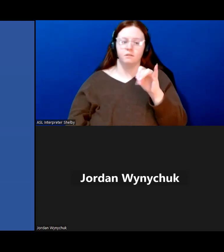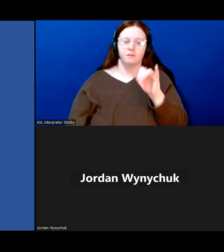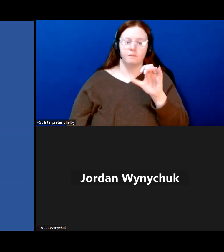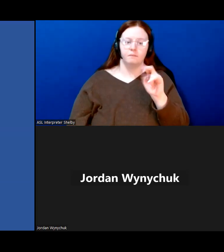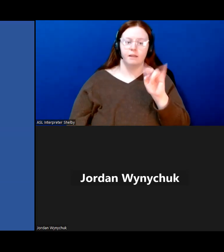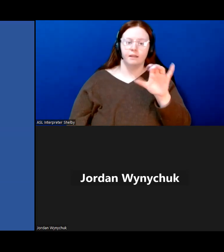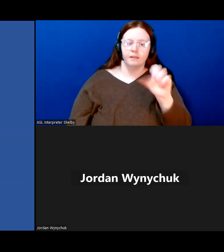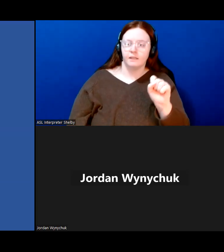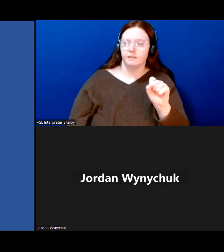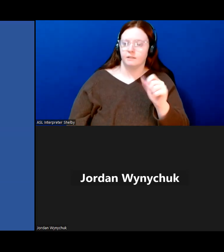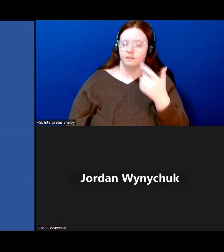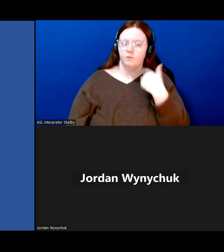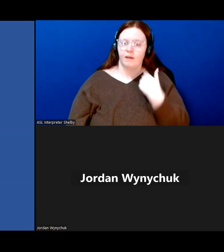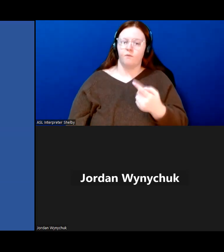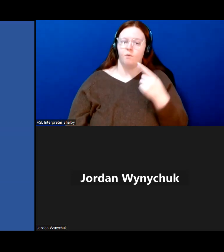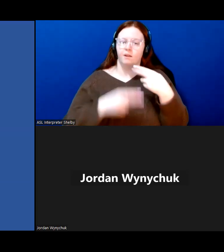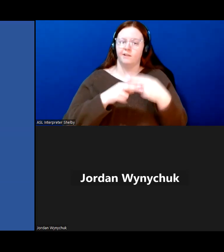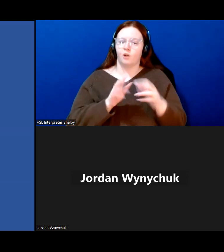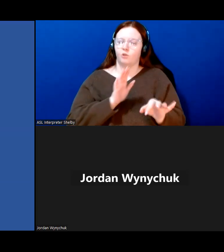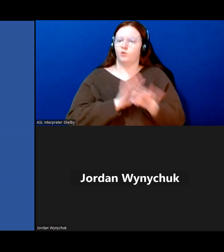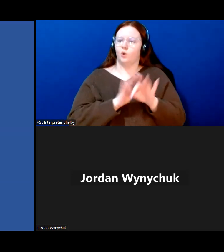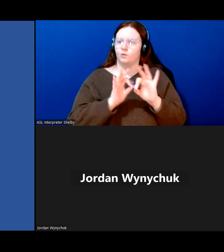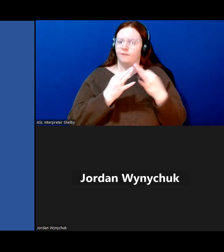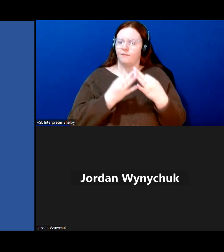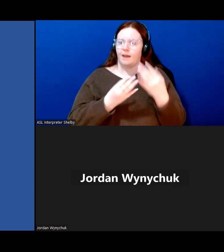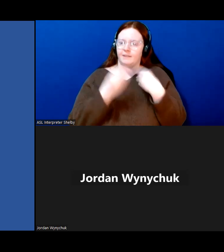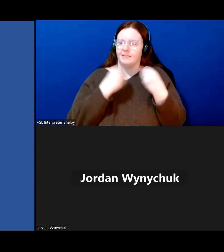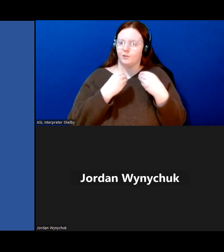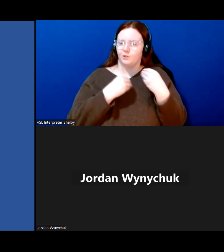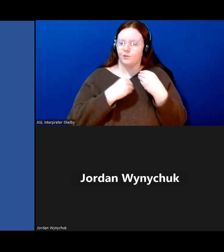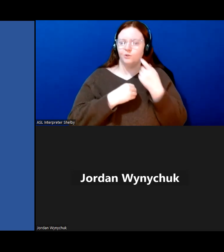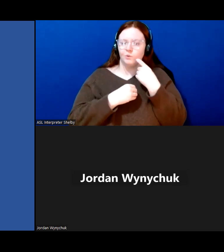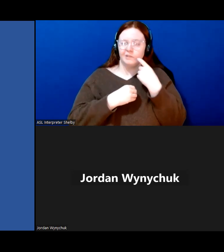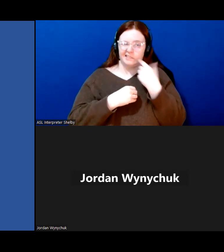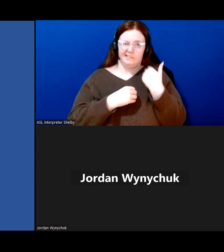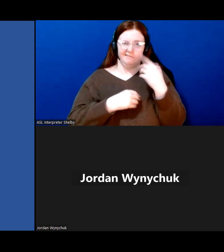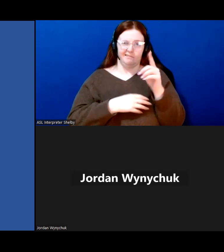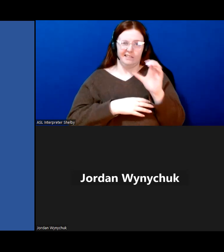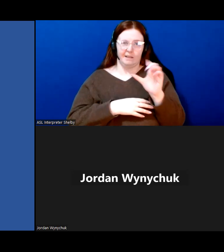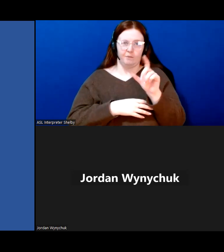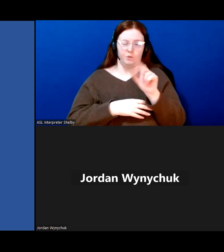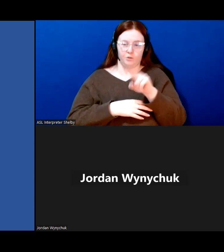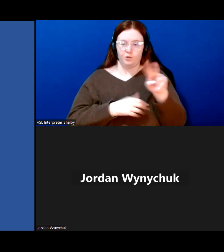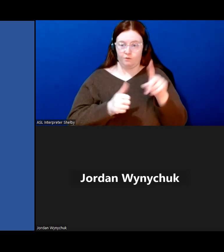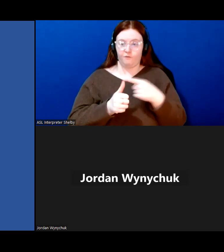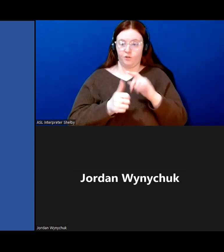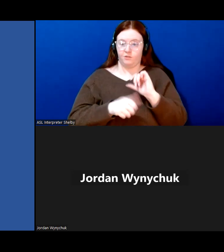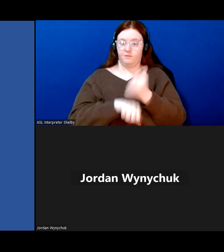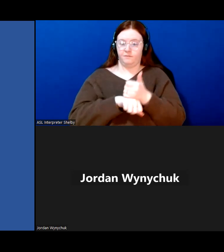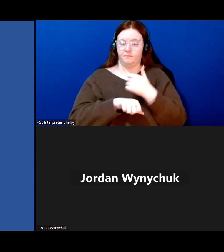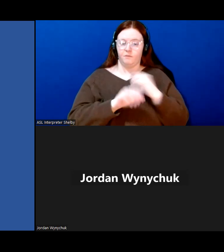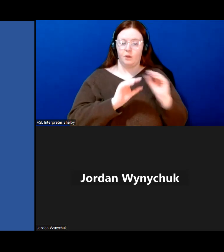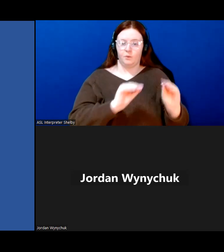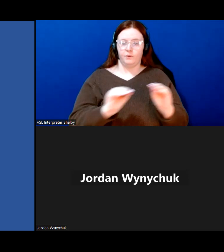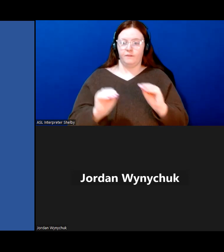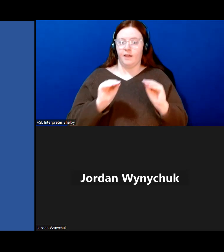is our chosen family dinners. We're really proud of it. We had our first one in December 2022. We fed